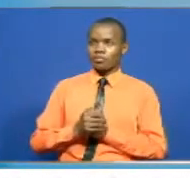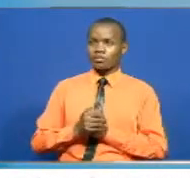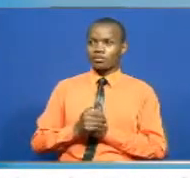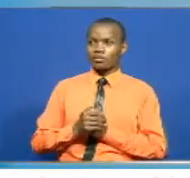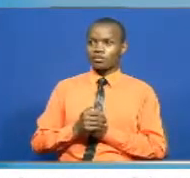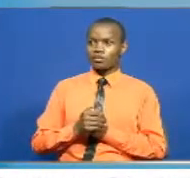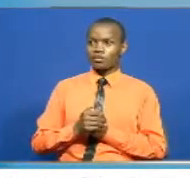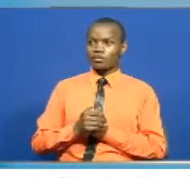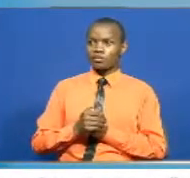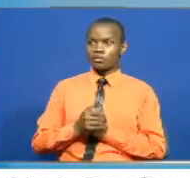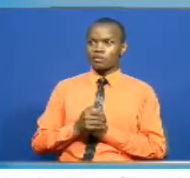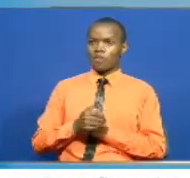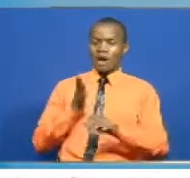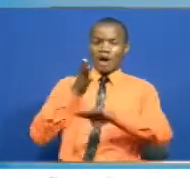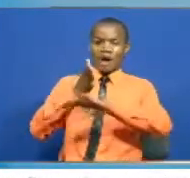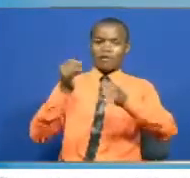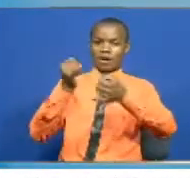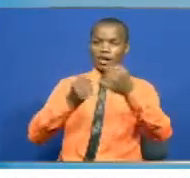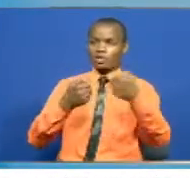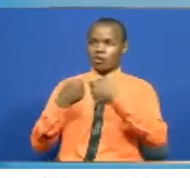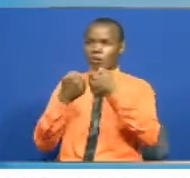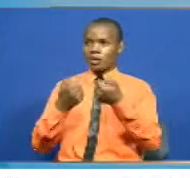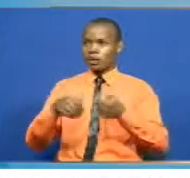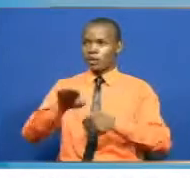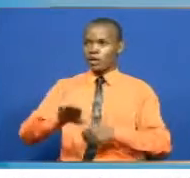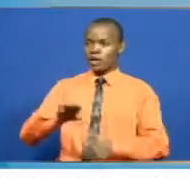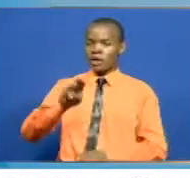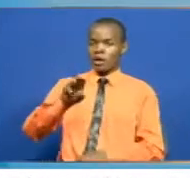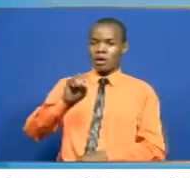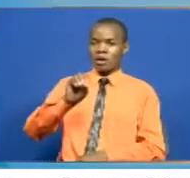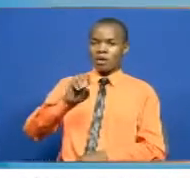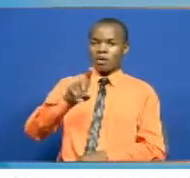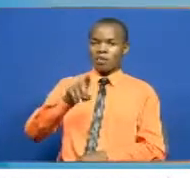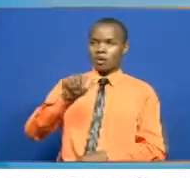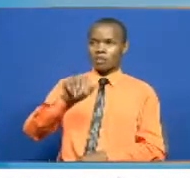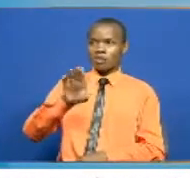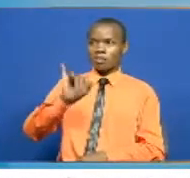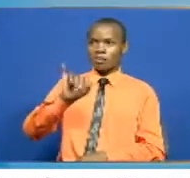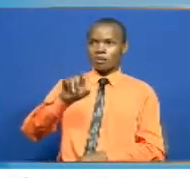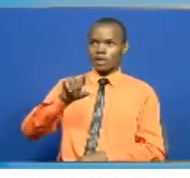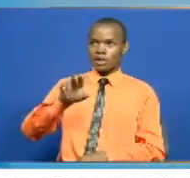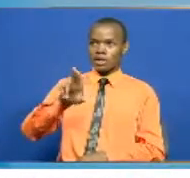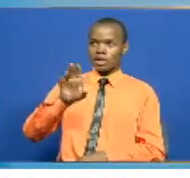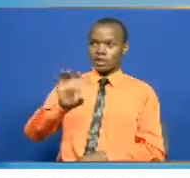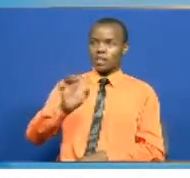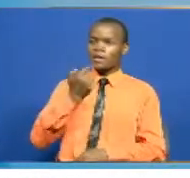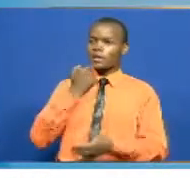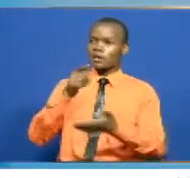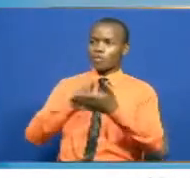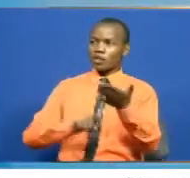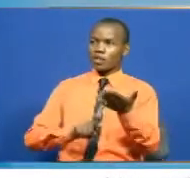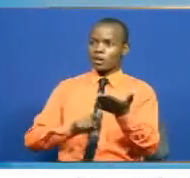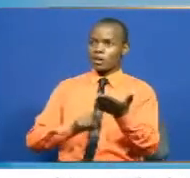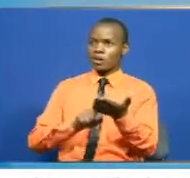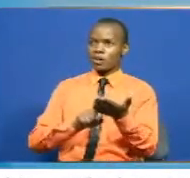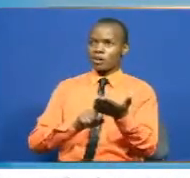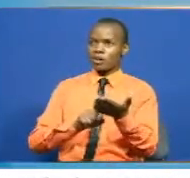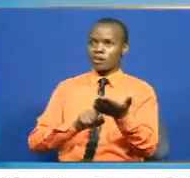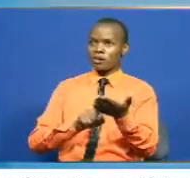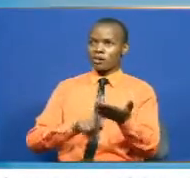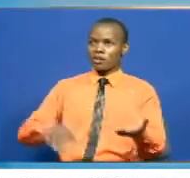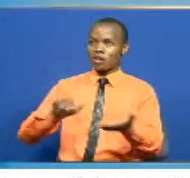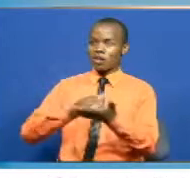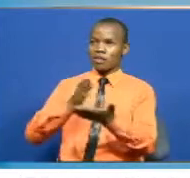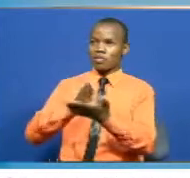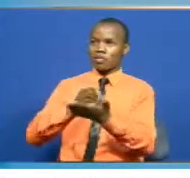after our last match in Mozambique, in Rwanda against Mozambique, he said, guys,